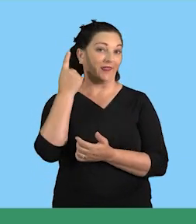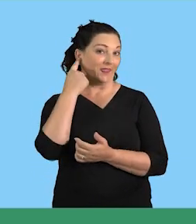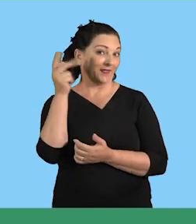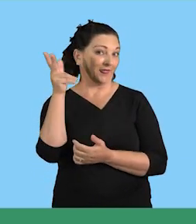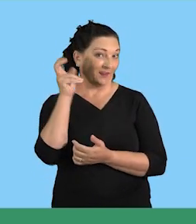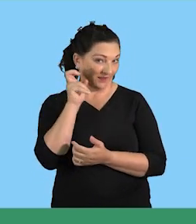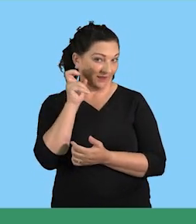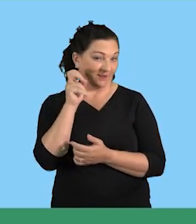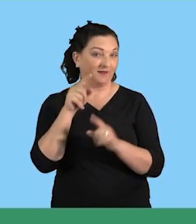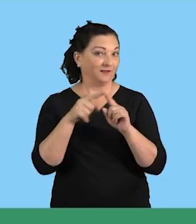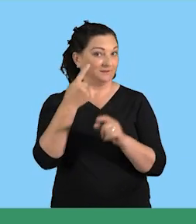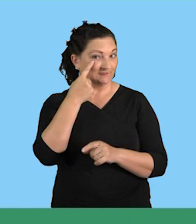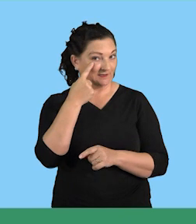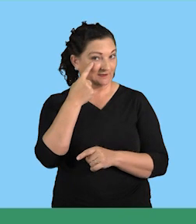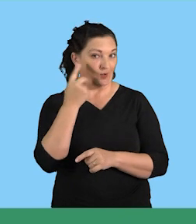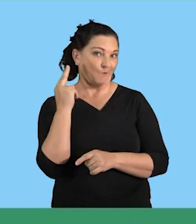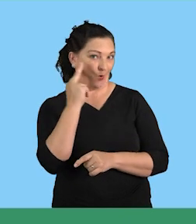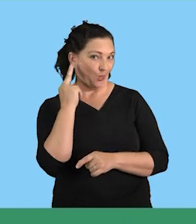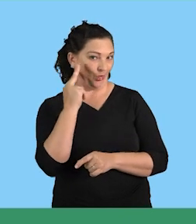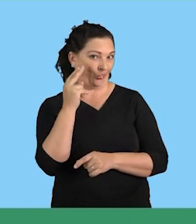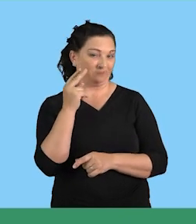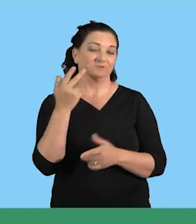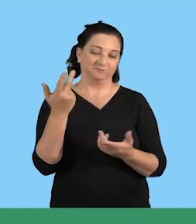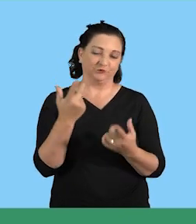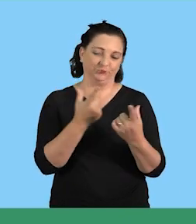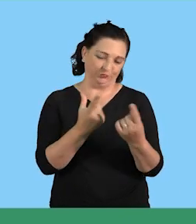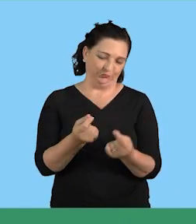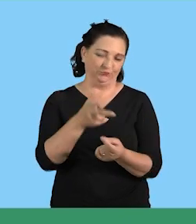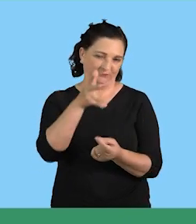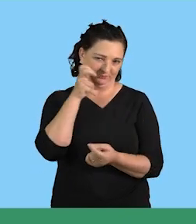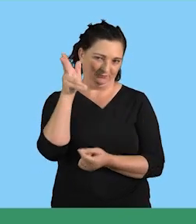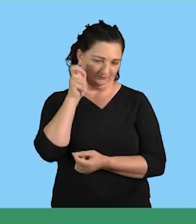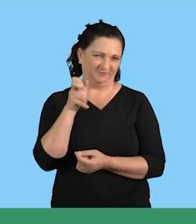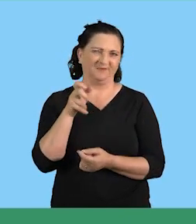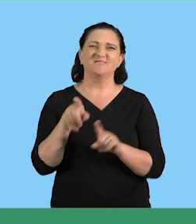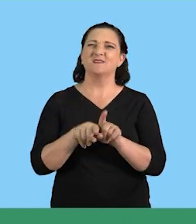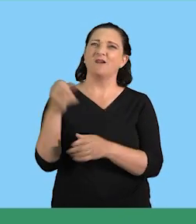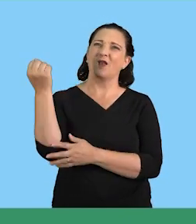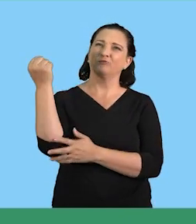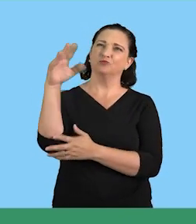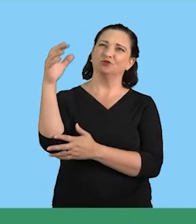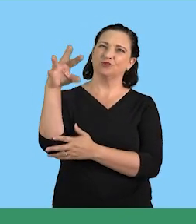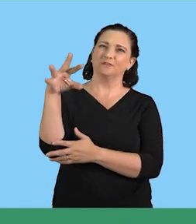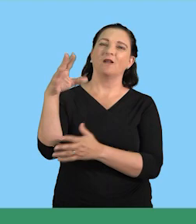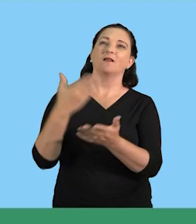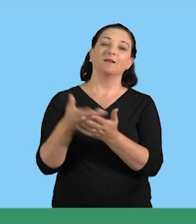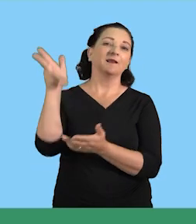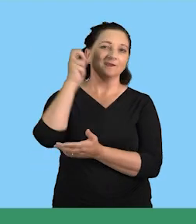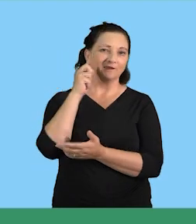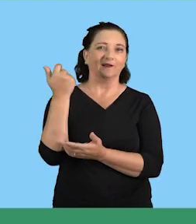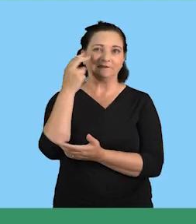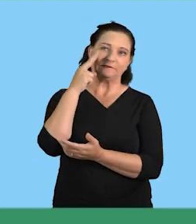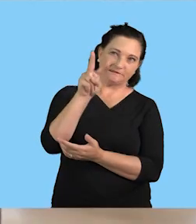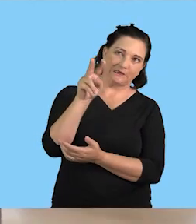of hearing and sight. So hearing and sight, for example, a projector. But we'll hear more about